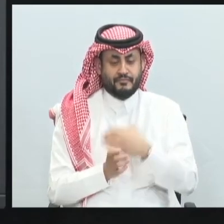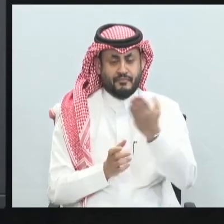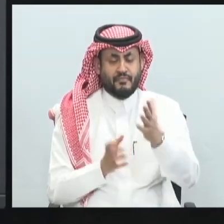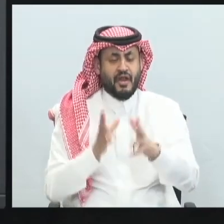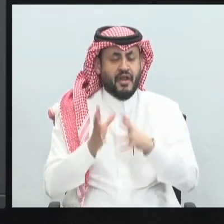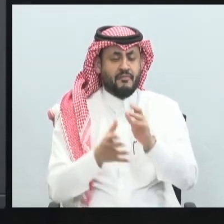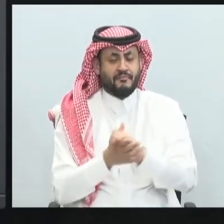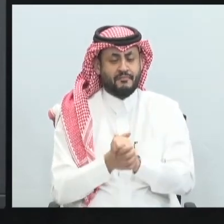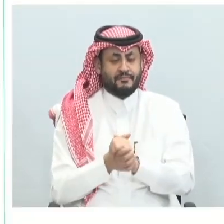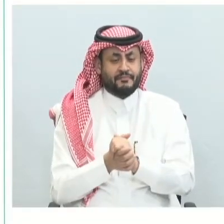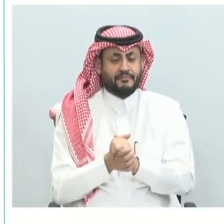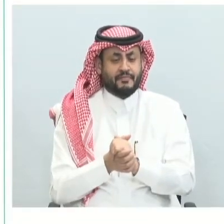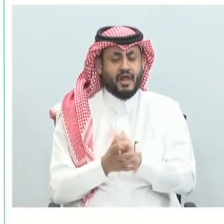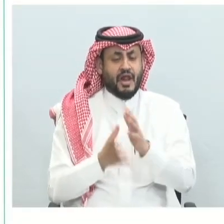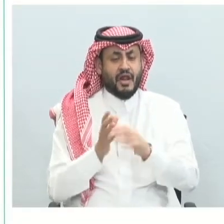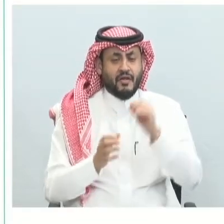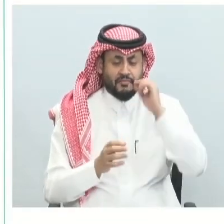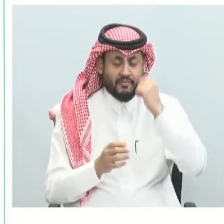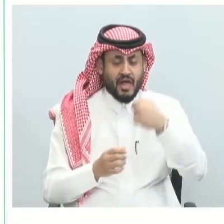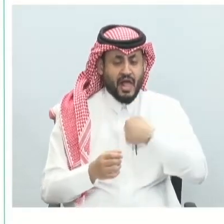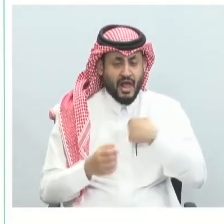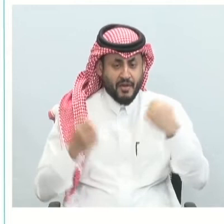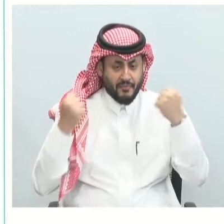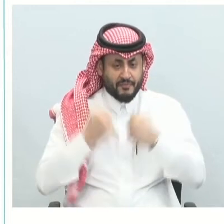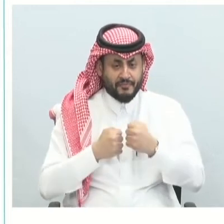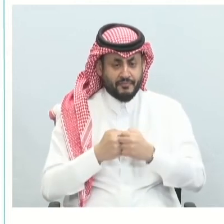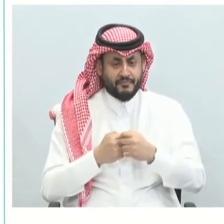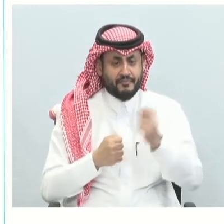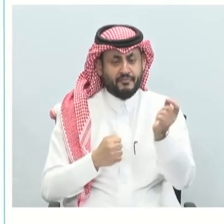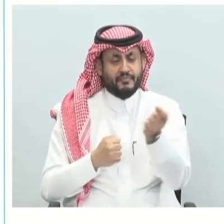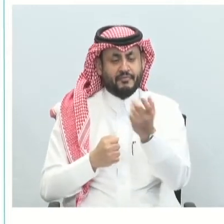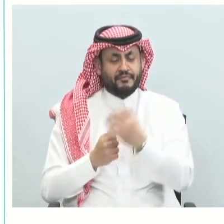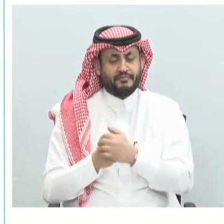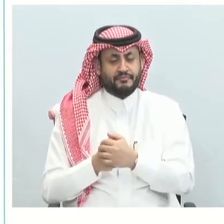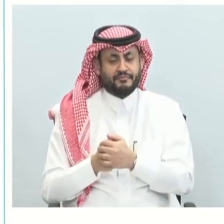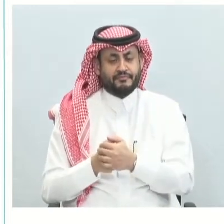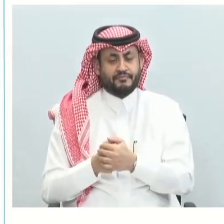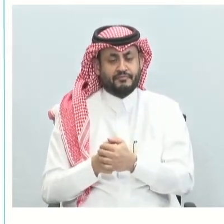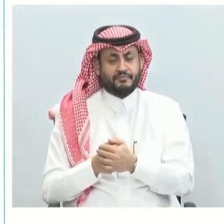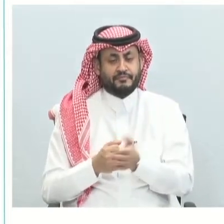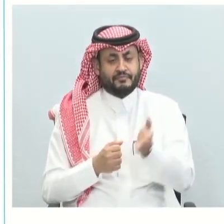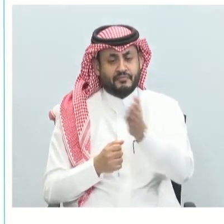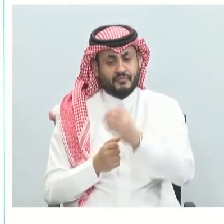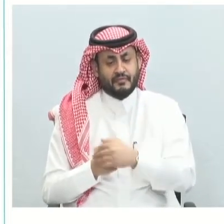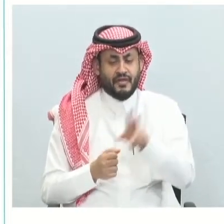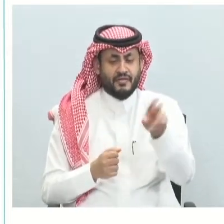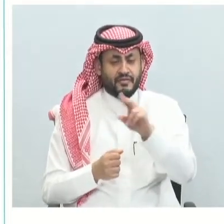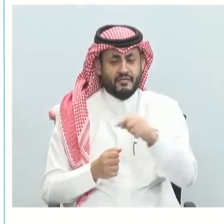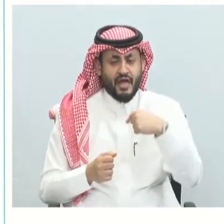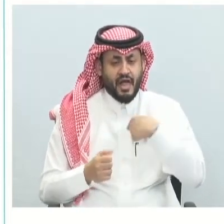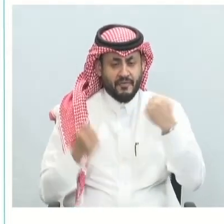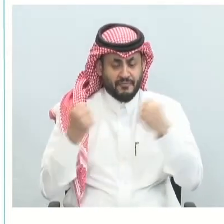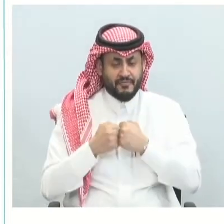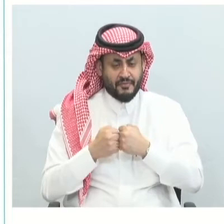here and the boy says, I'm wearing. And if the girl says something and she says also, I'm